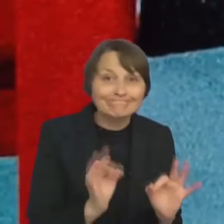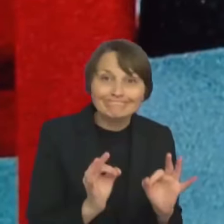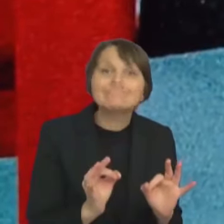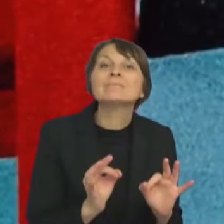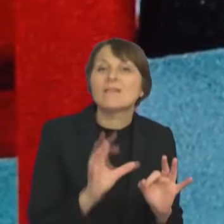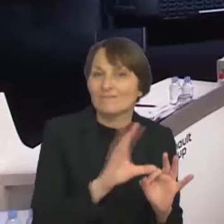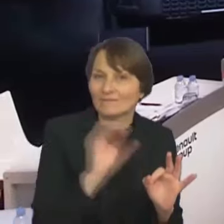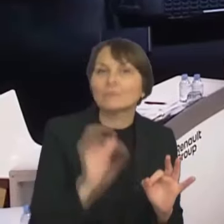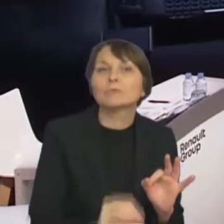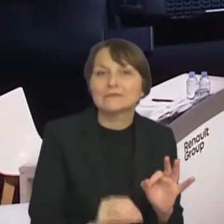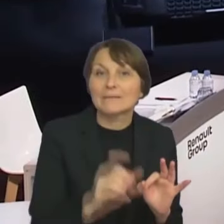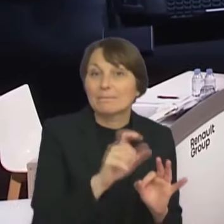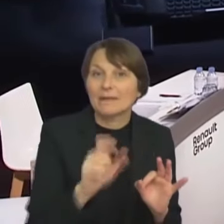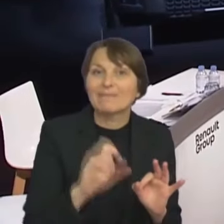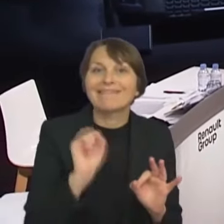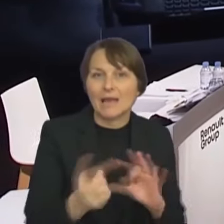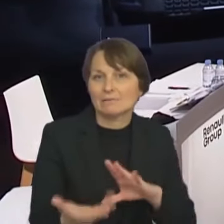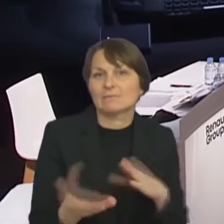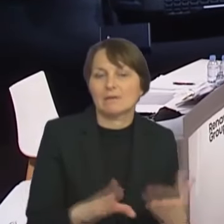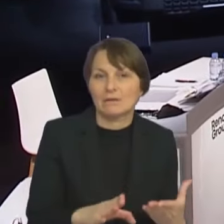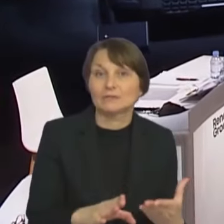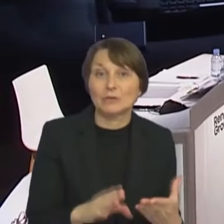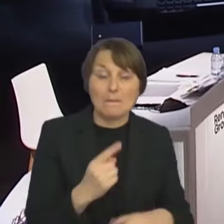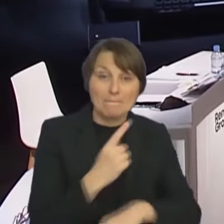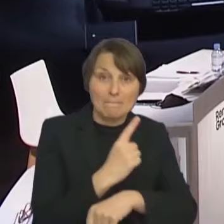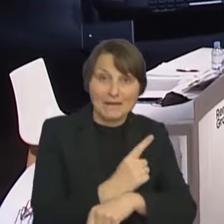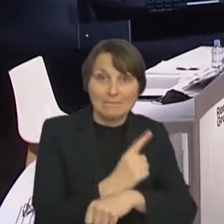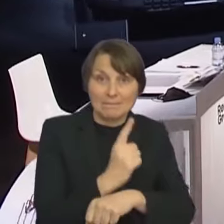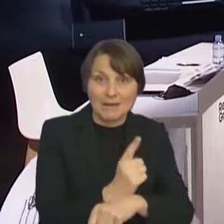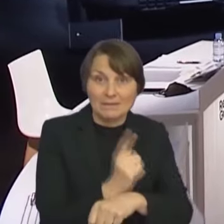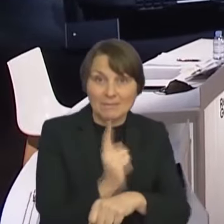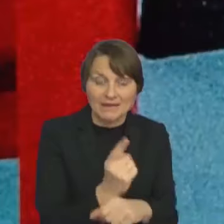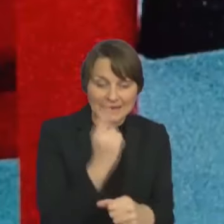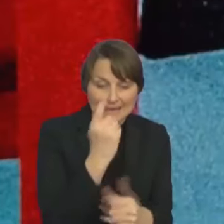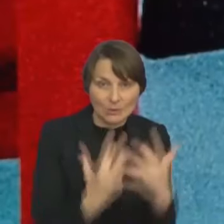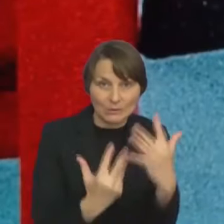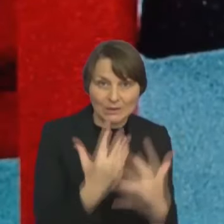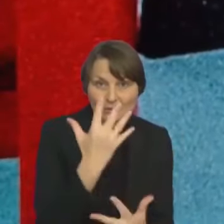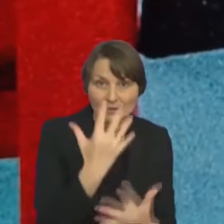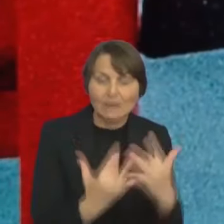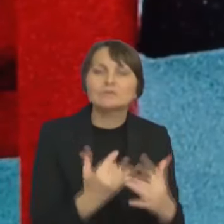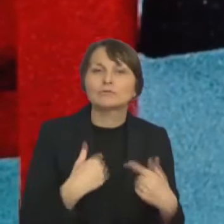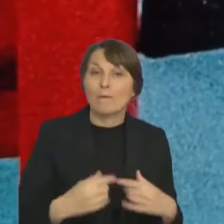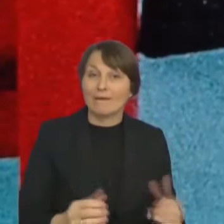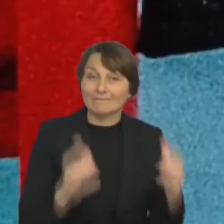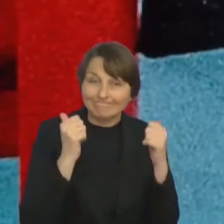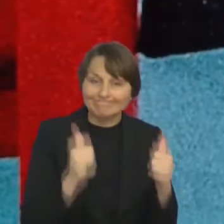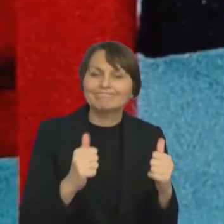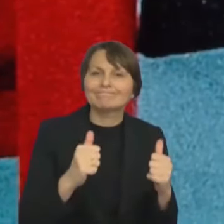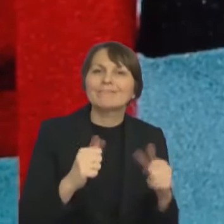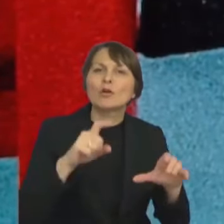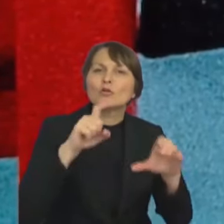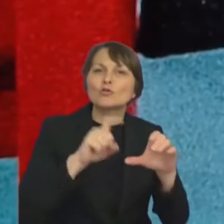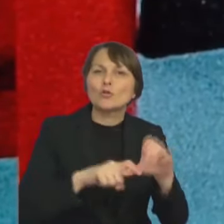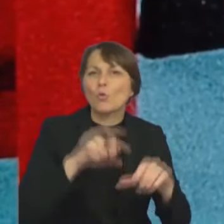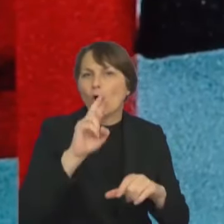So every minute counts. We accompanied the development of a QR code that makes it possible